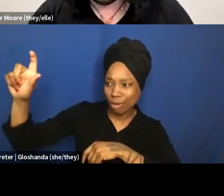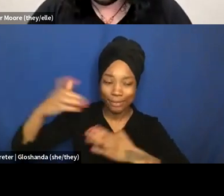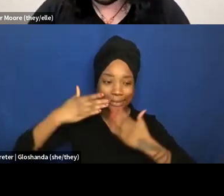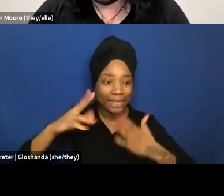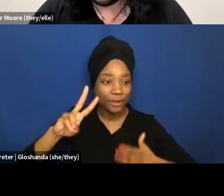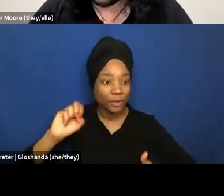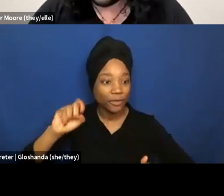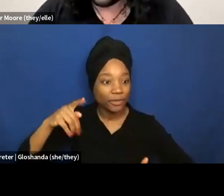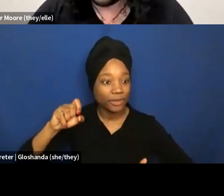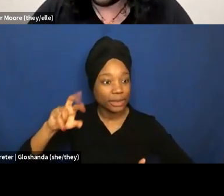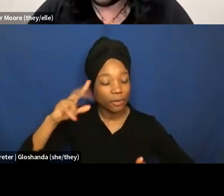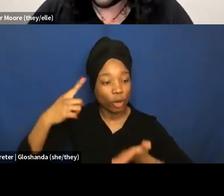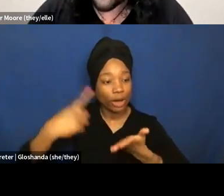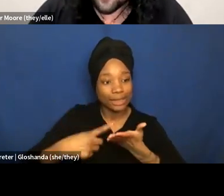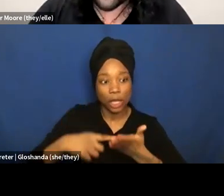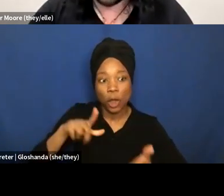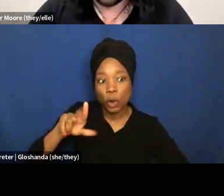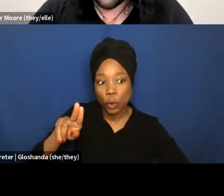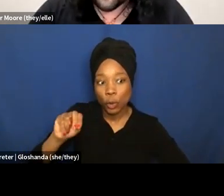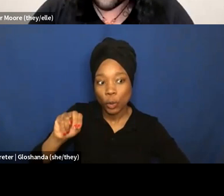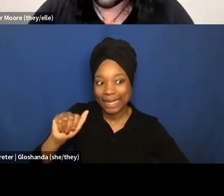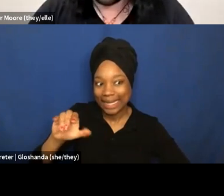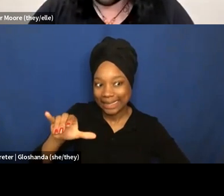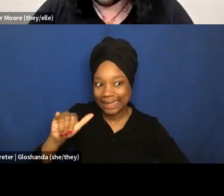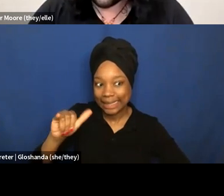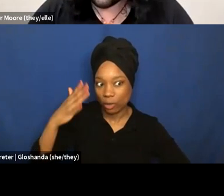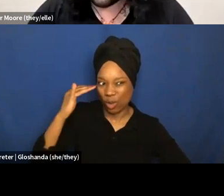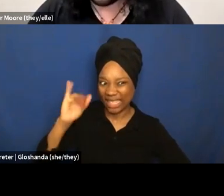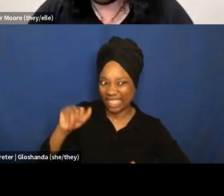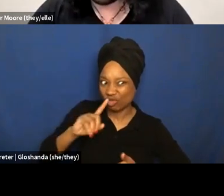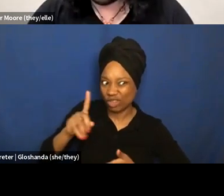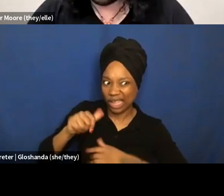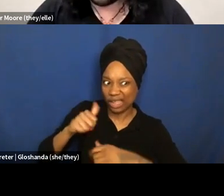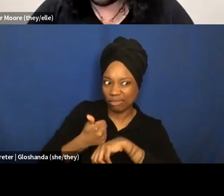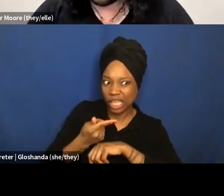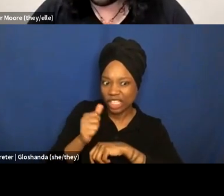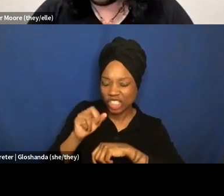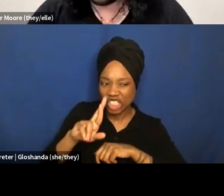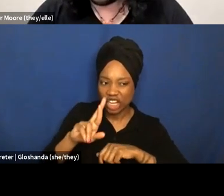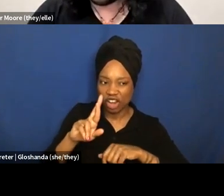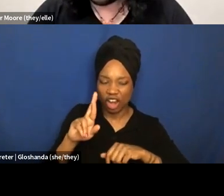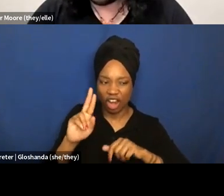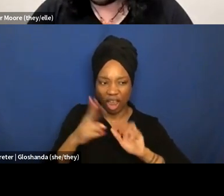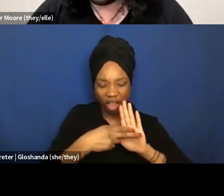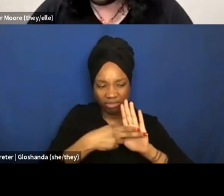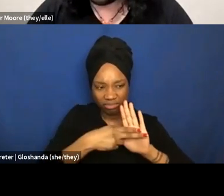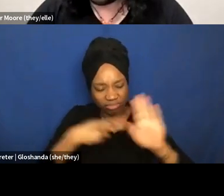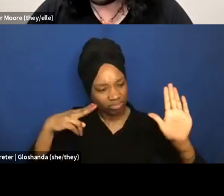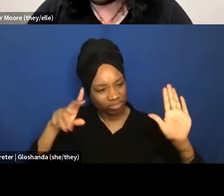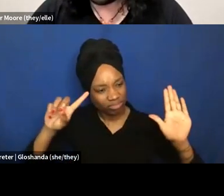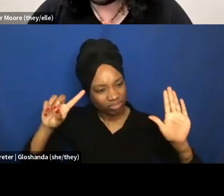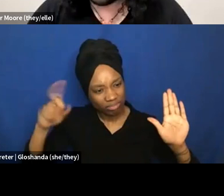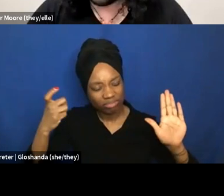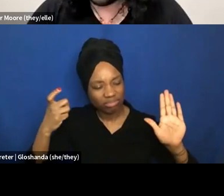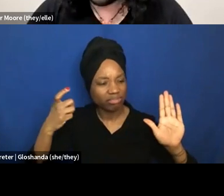a gendered form of pathologizing, right, of gaslighting, of